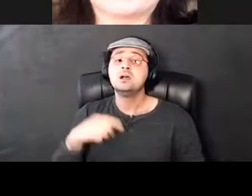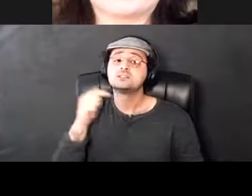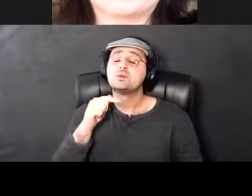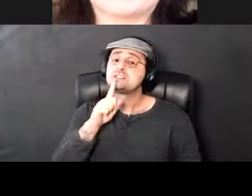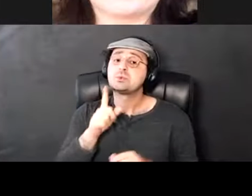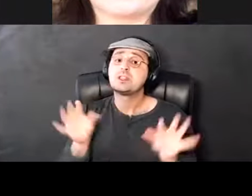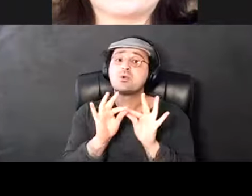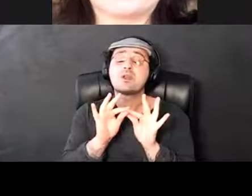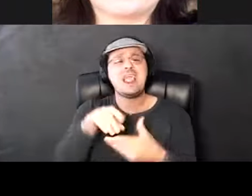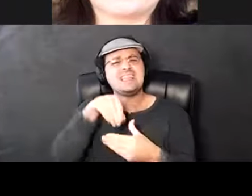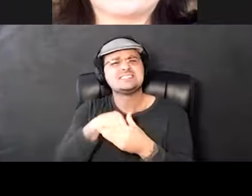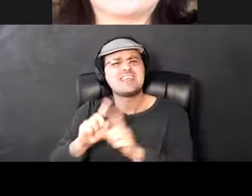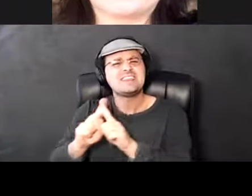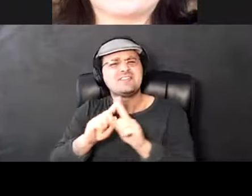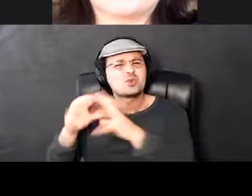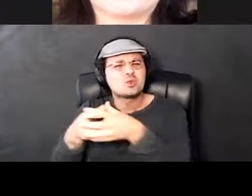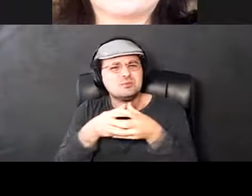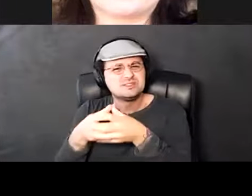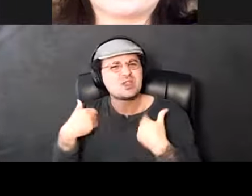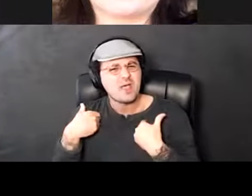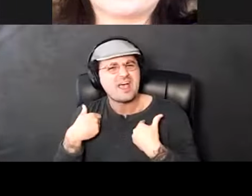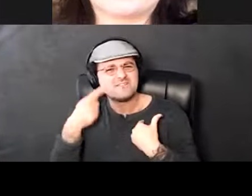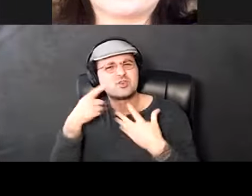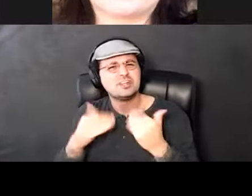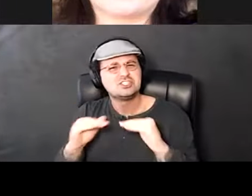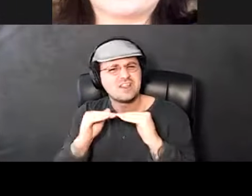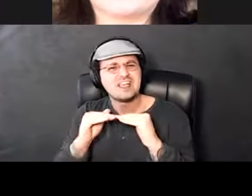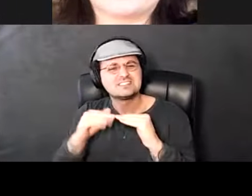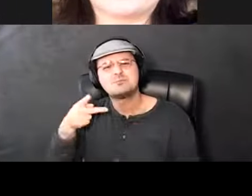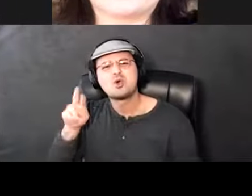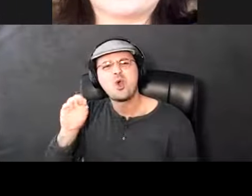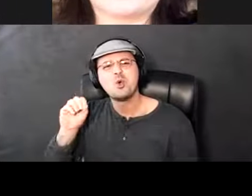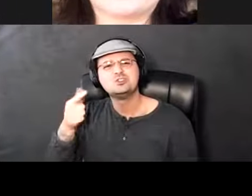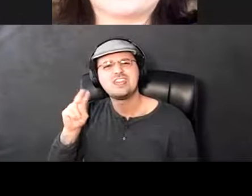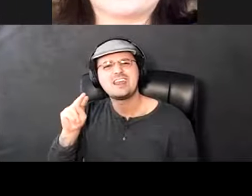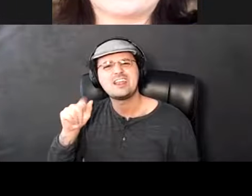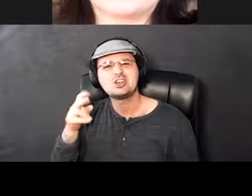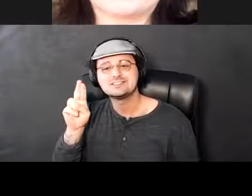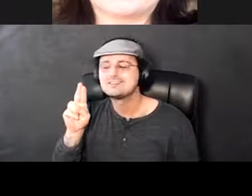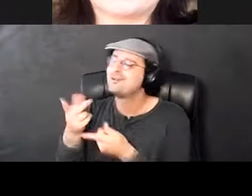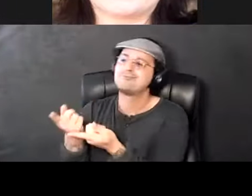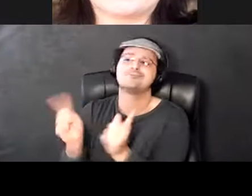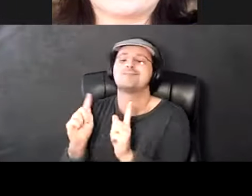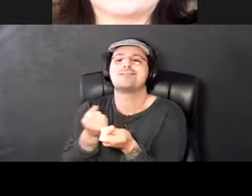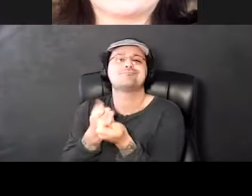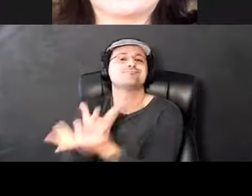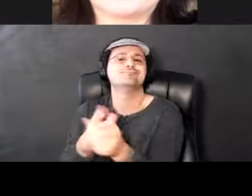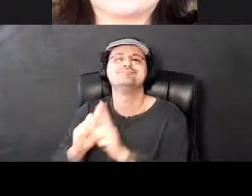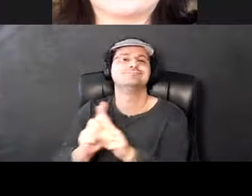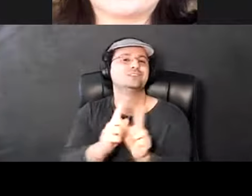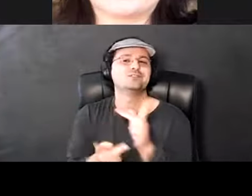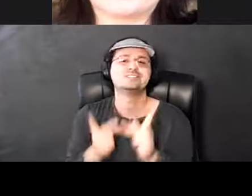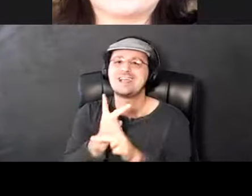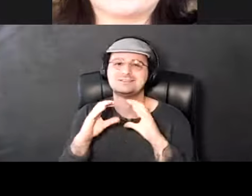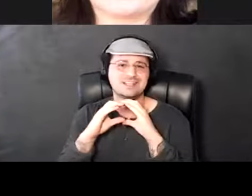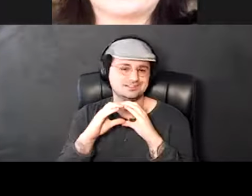even within these pools of regionalized progenitors, they make lots of different cell types. And so another